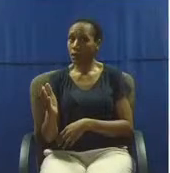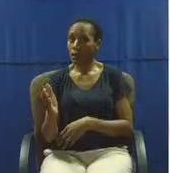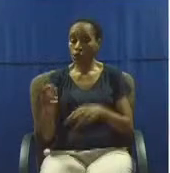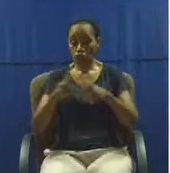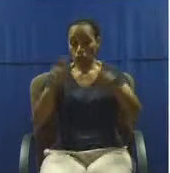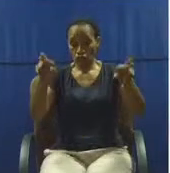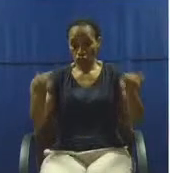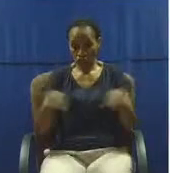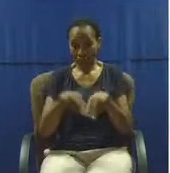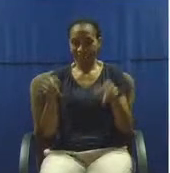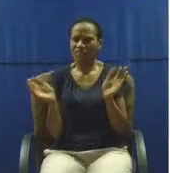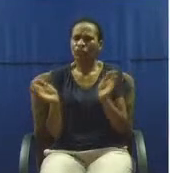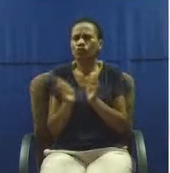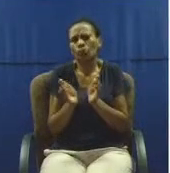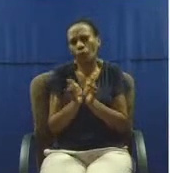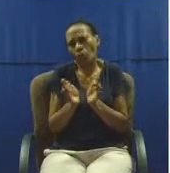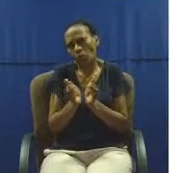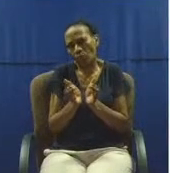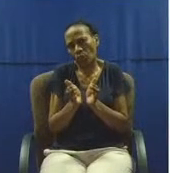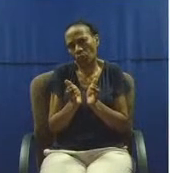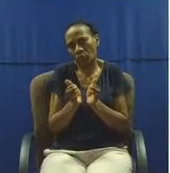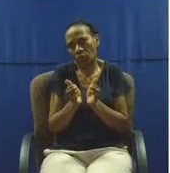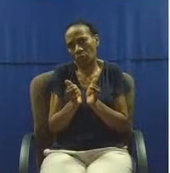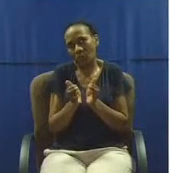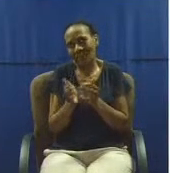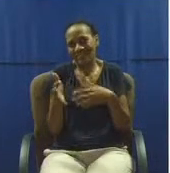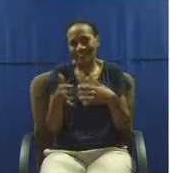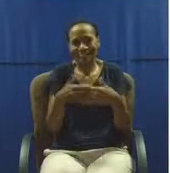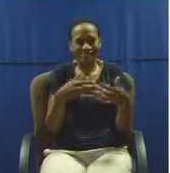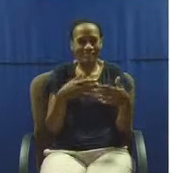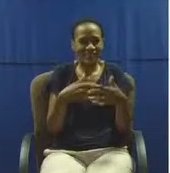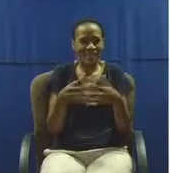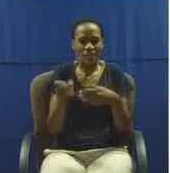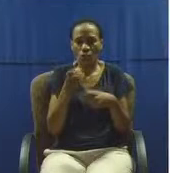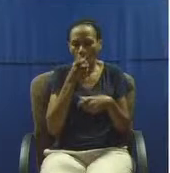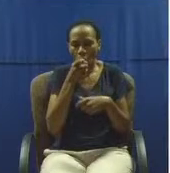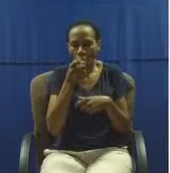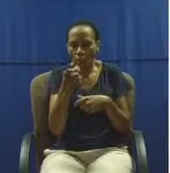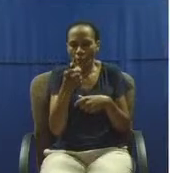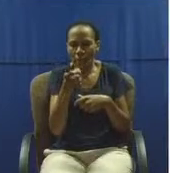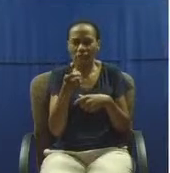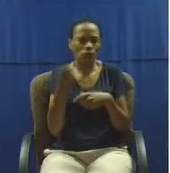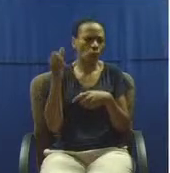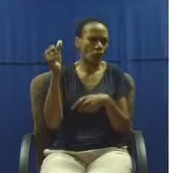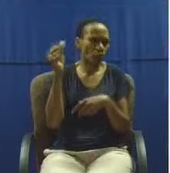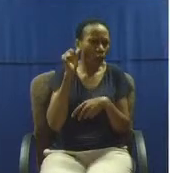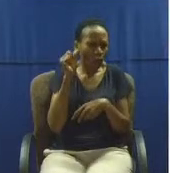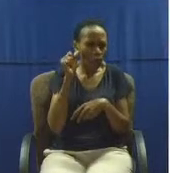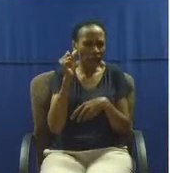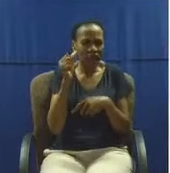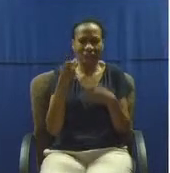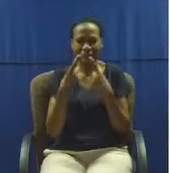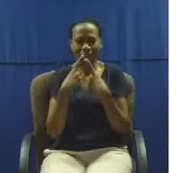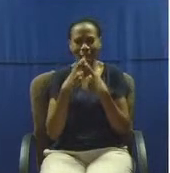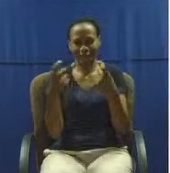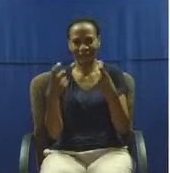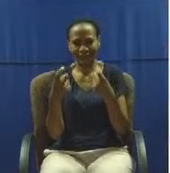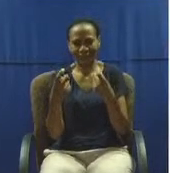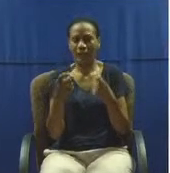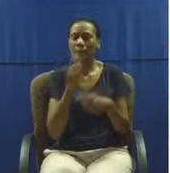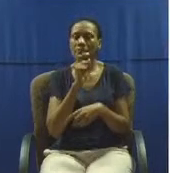chamber, and whatever small comments or little noise you make, it